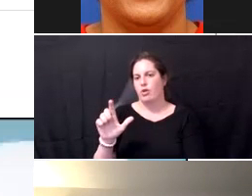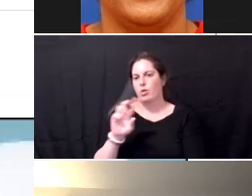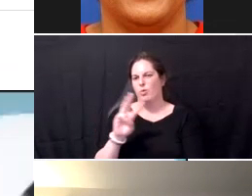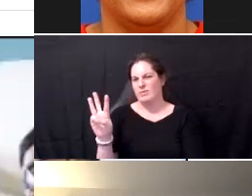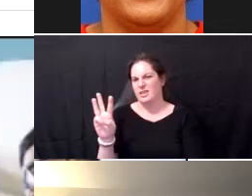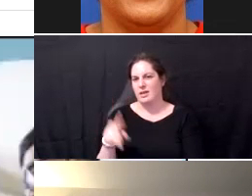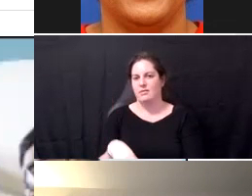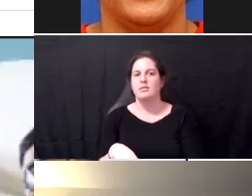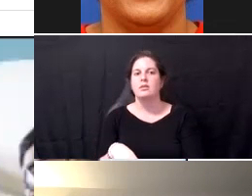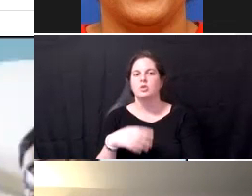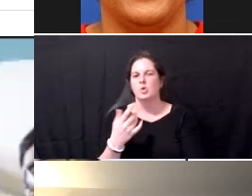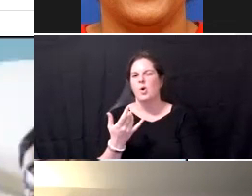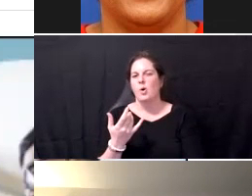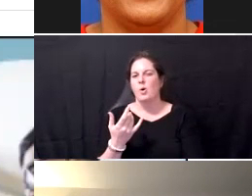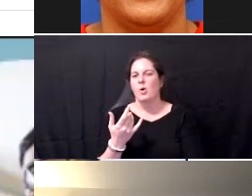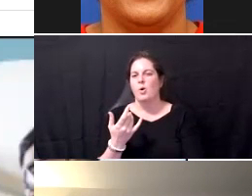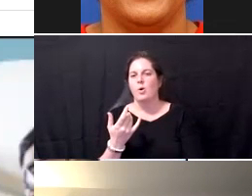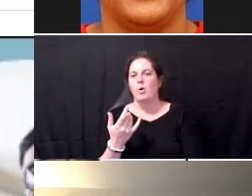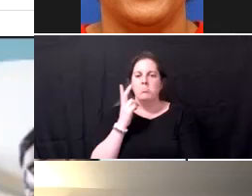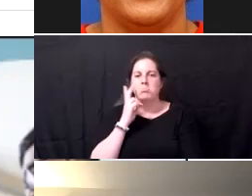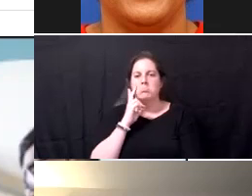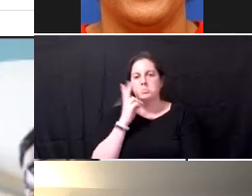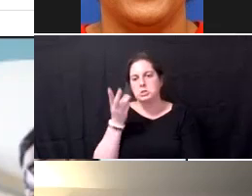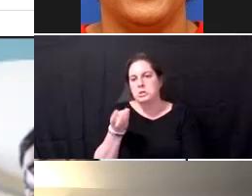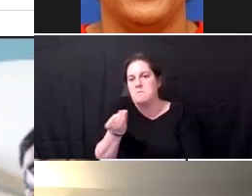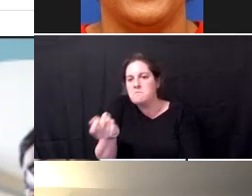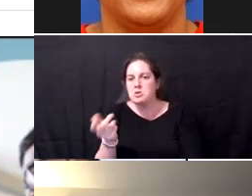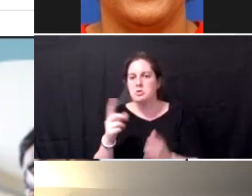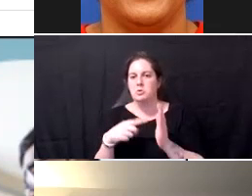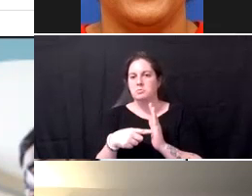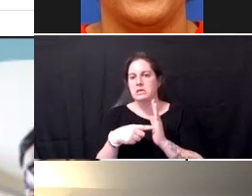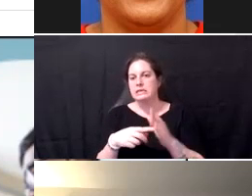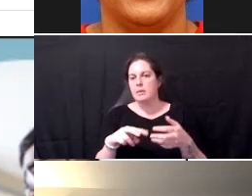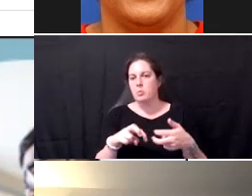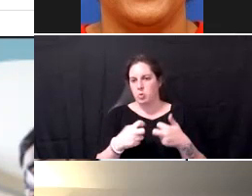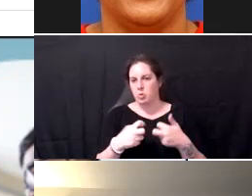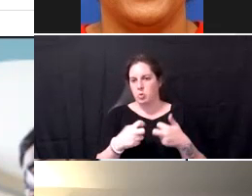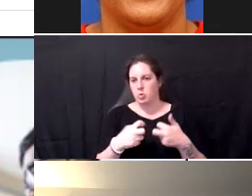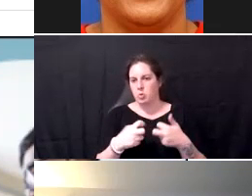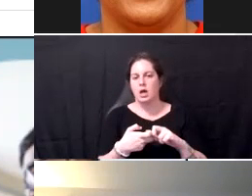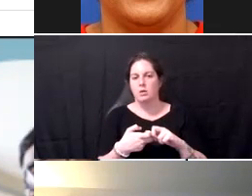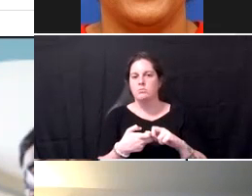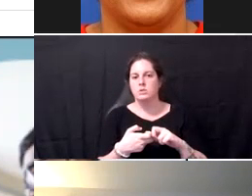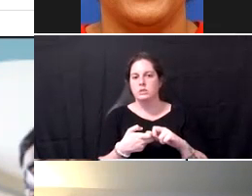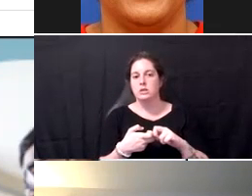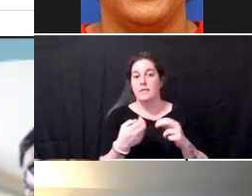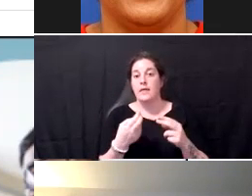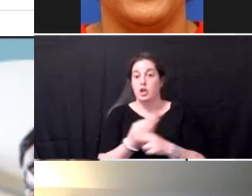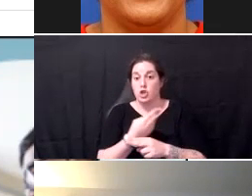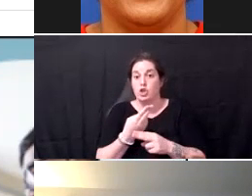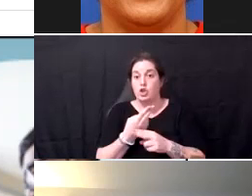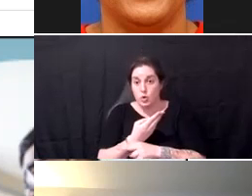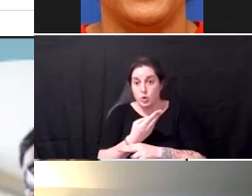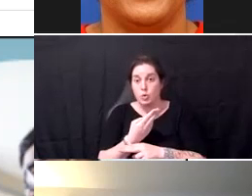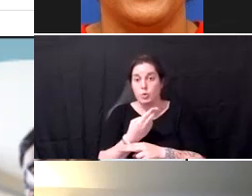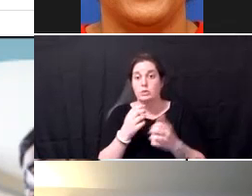let's take a look at a couple of sample problems that they have that utilize the equations